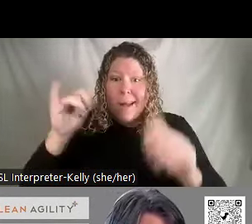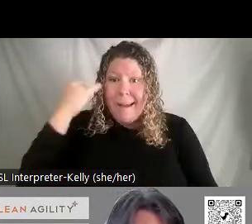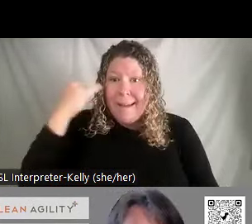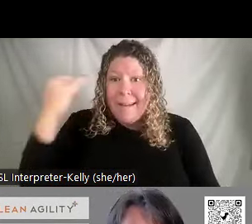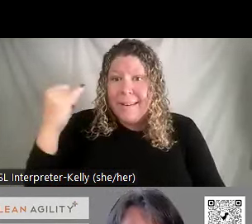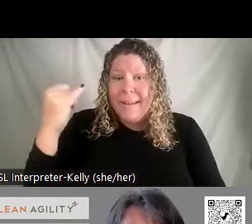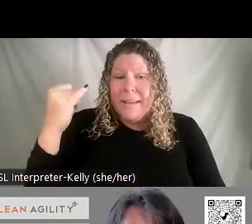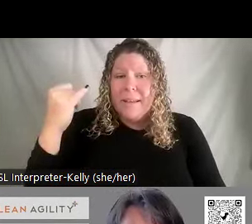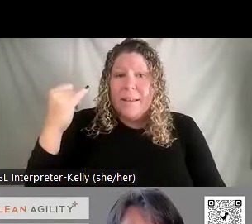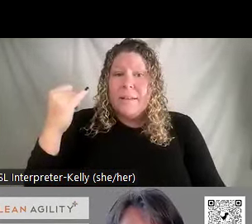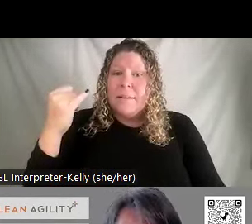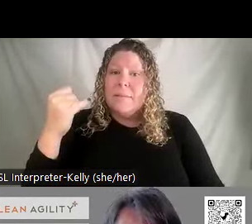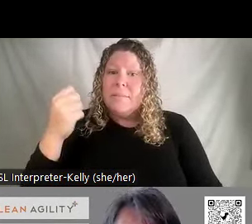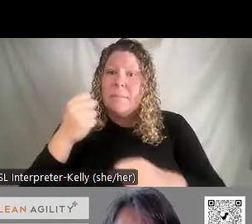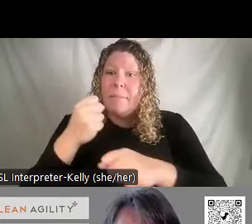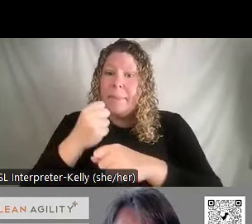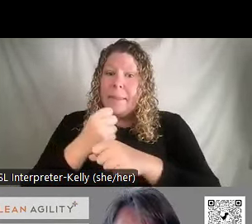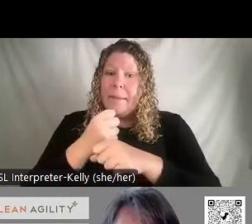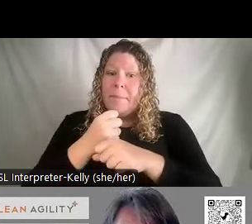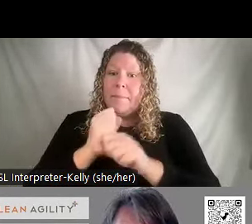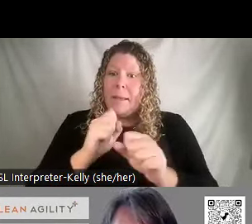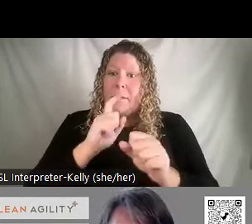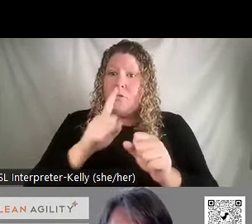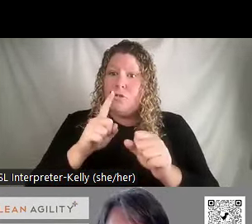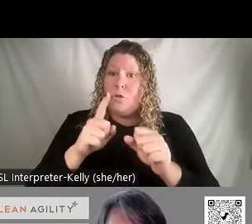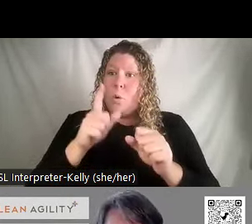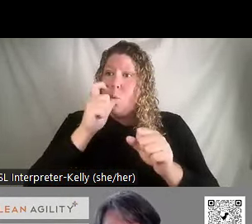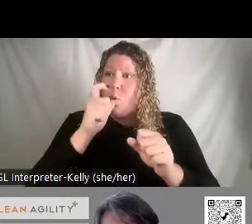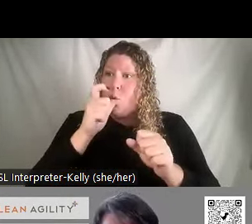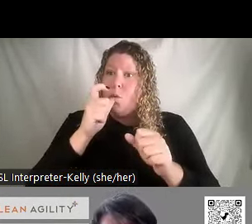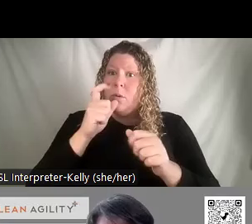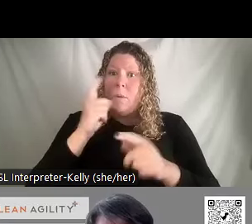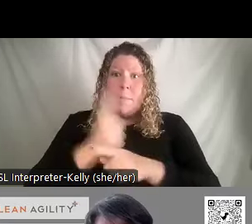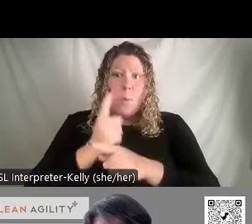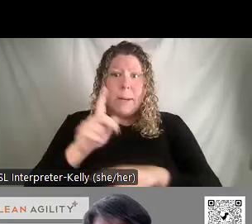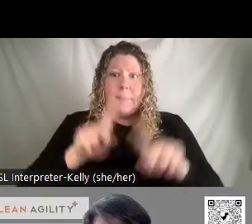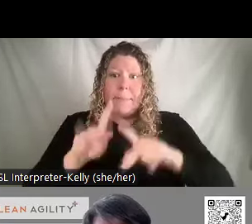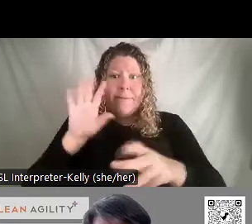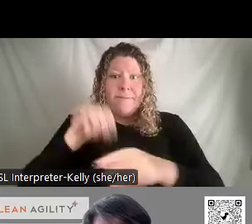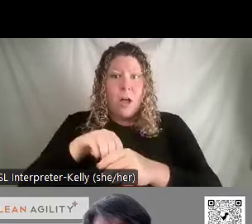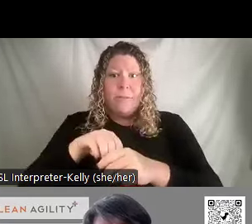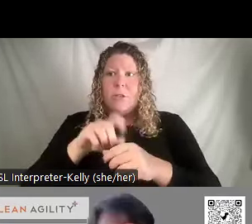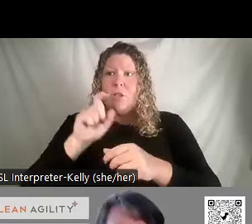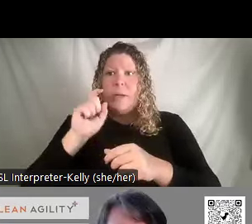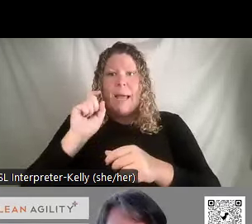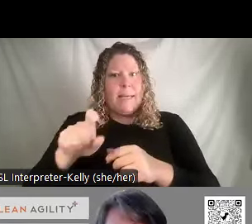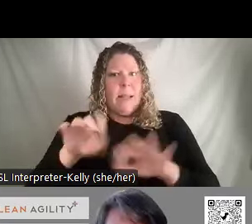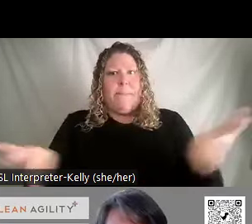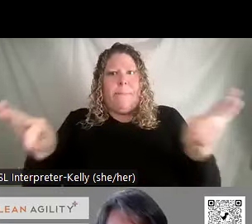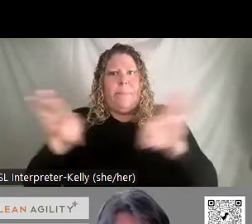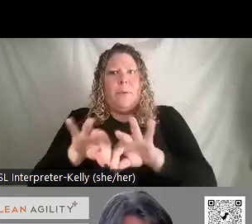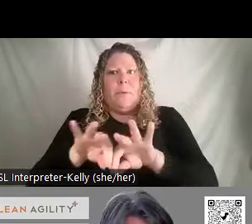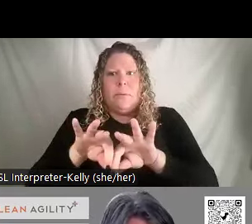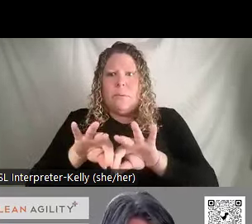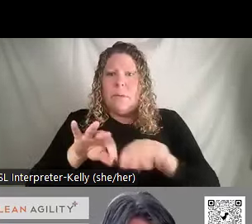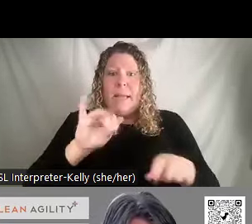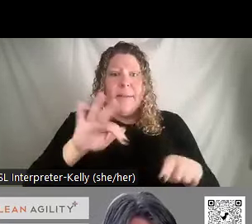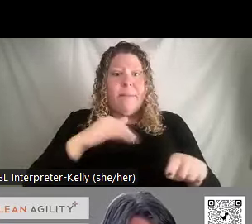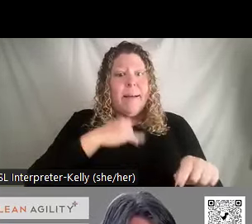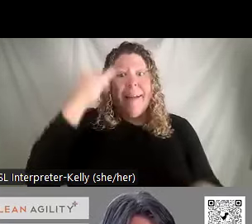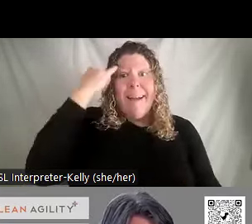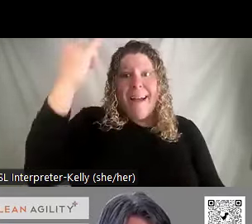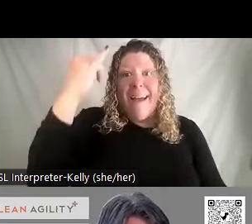it's owned by the right people is really, really critical, which might mean you've got a great idea in your head. And if you just go and implement it,